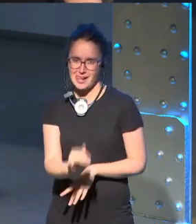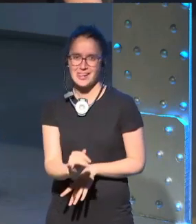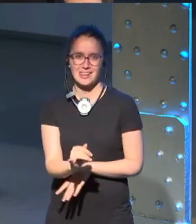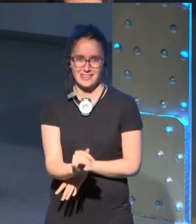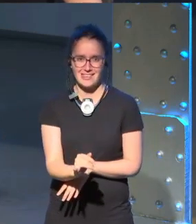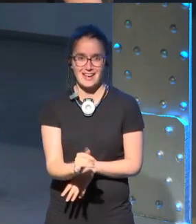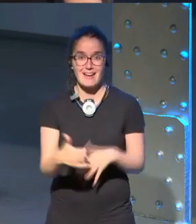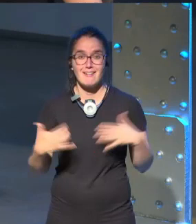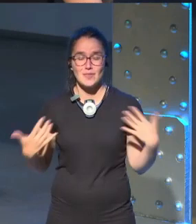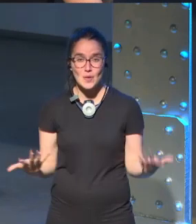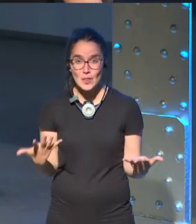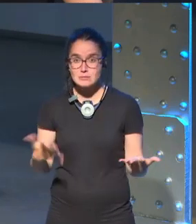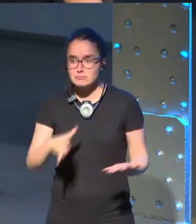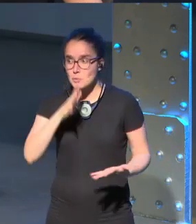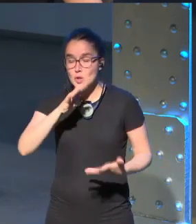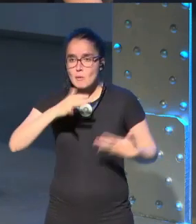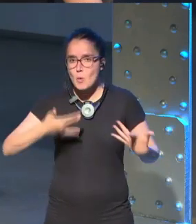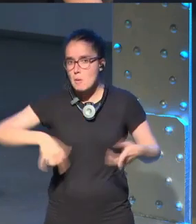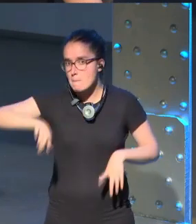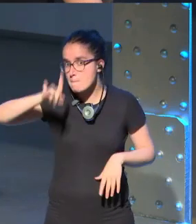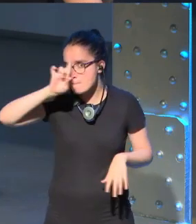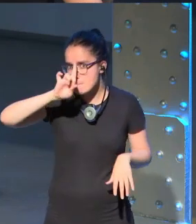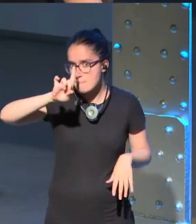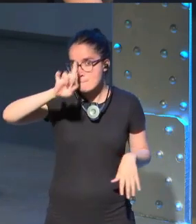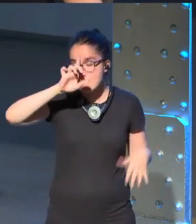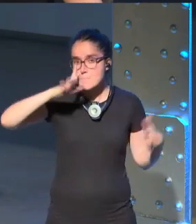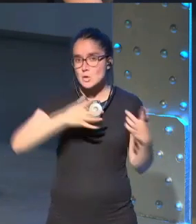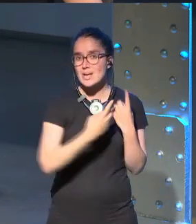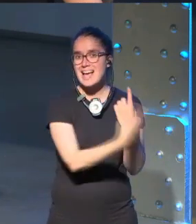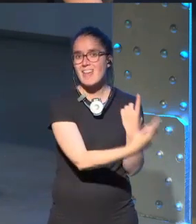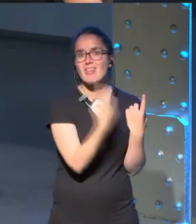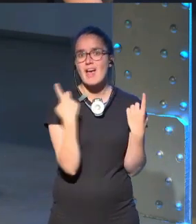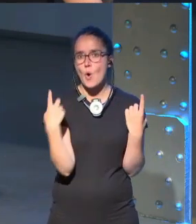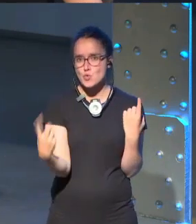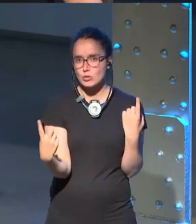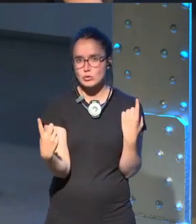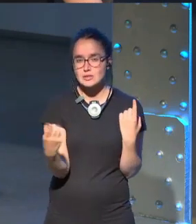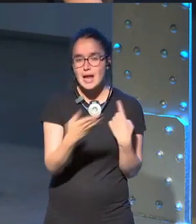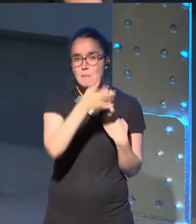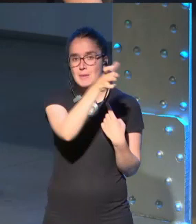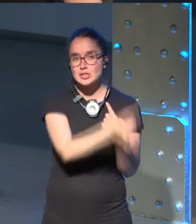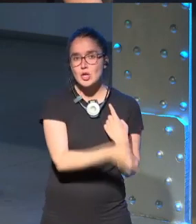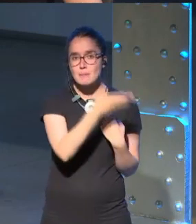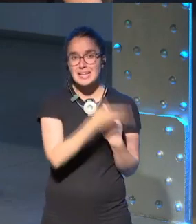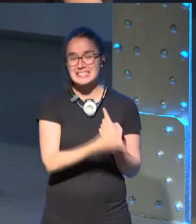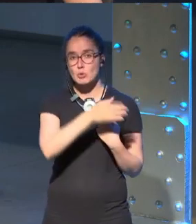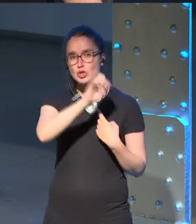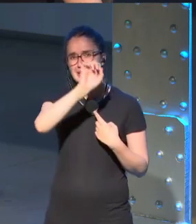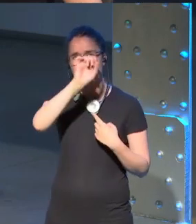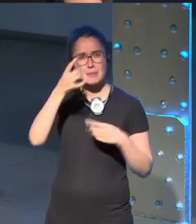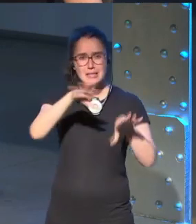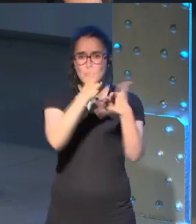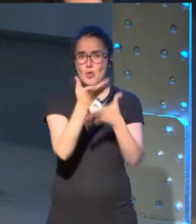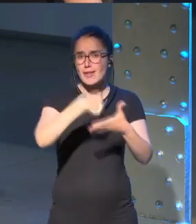For some reason, each of them is the most important person in the world to the other, and it doesn't seem to matter